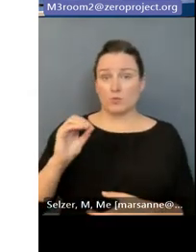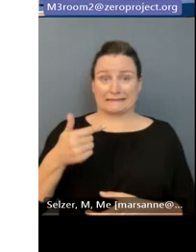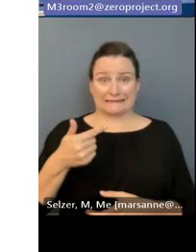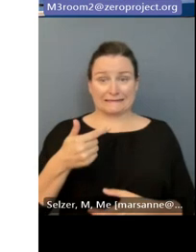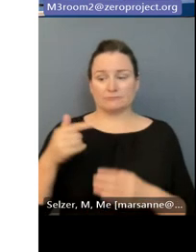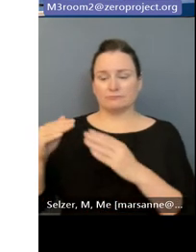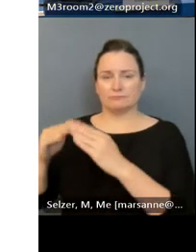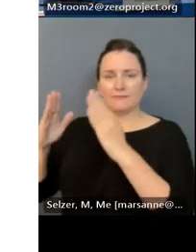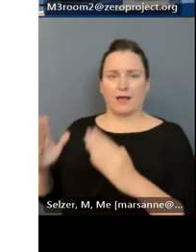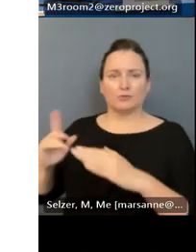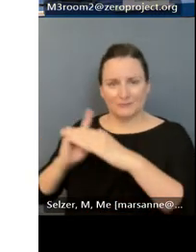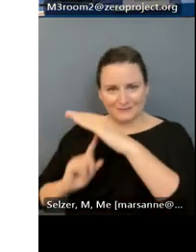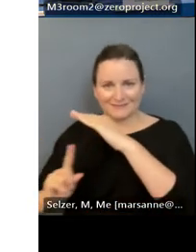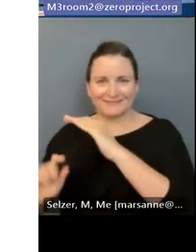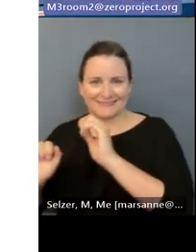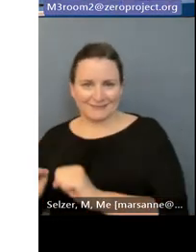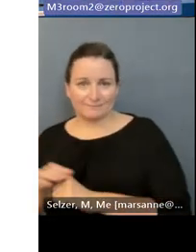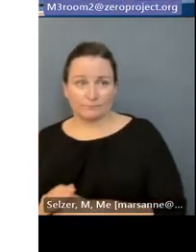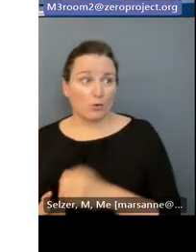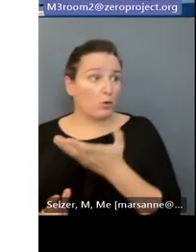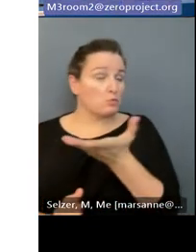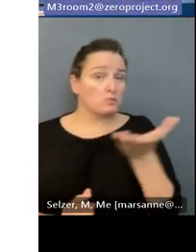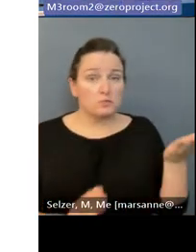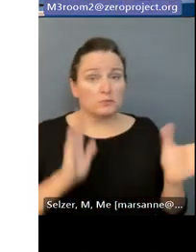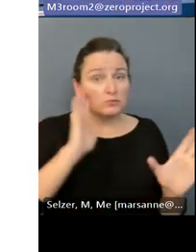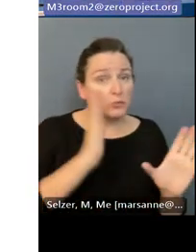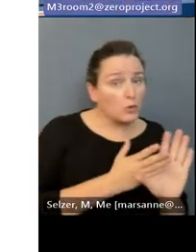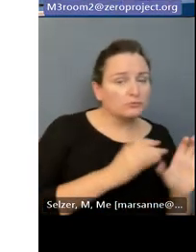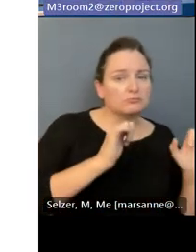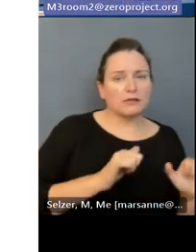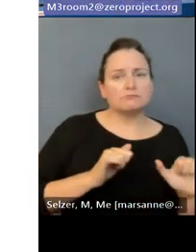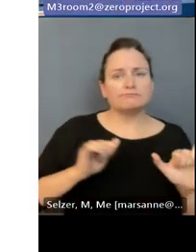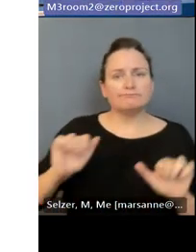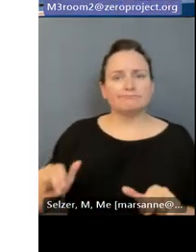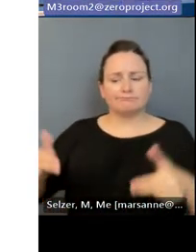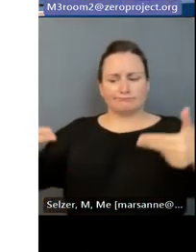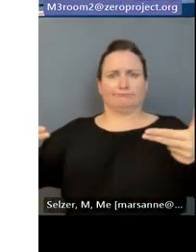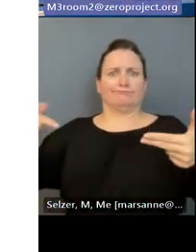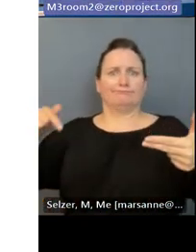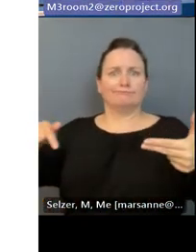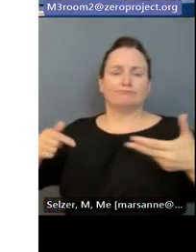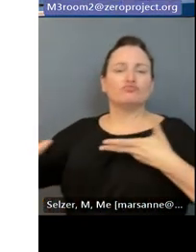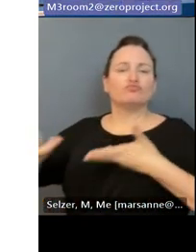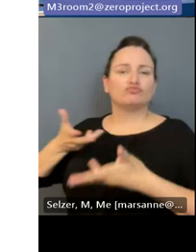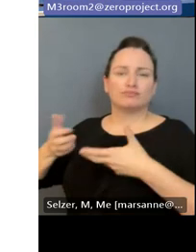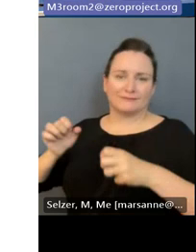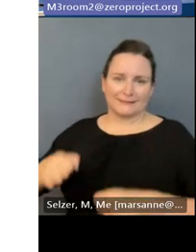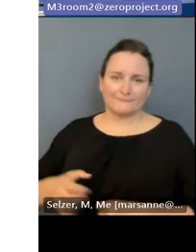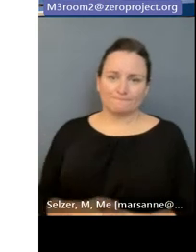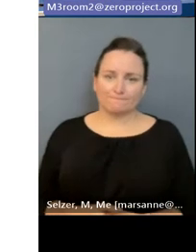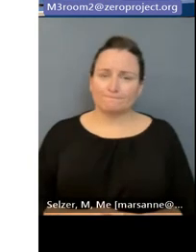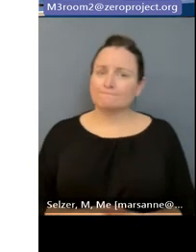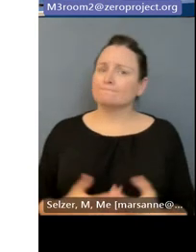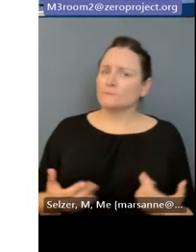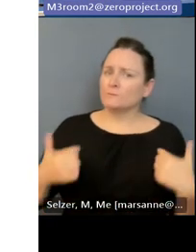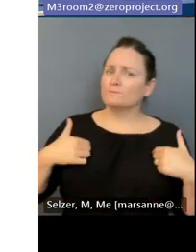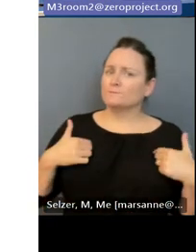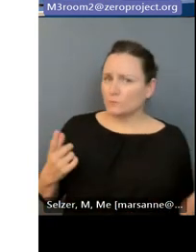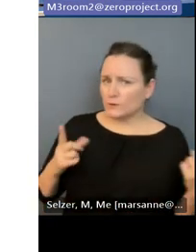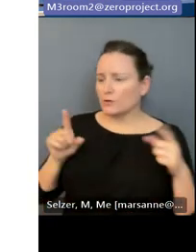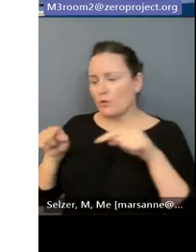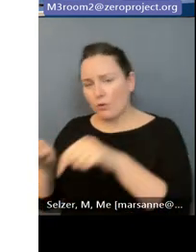support online. And then we make a plan. The plan consists of short-term goals, long-term goals, and then we